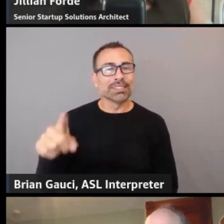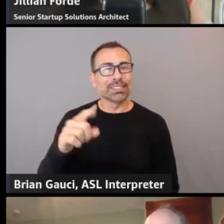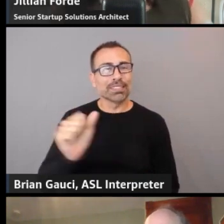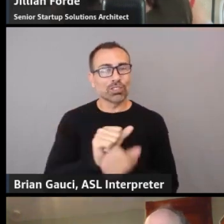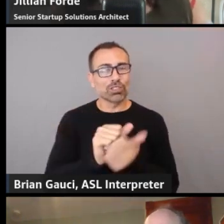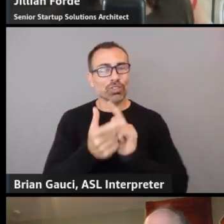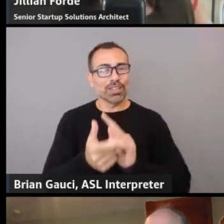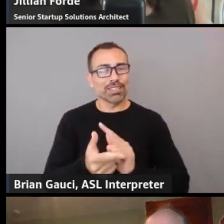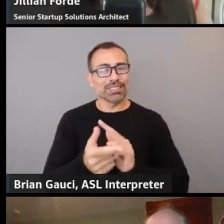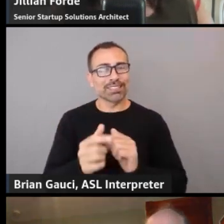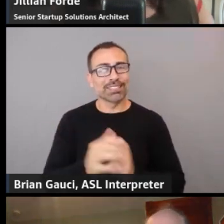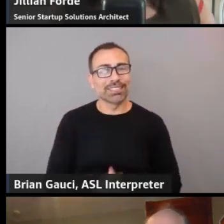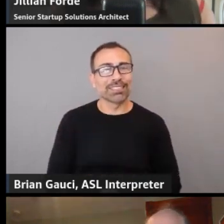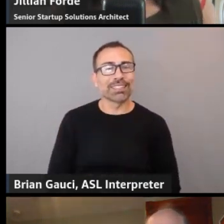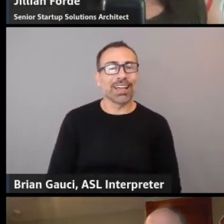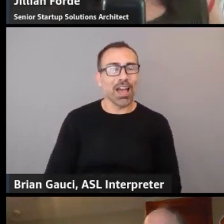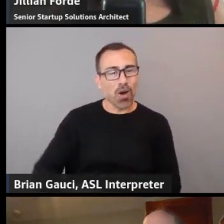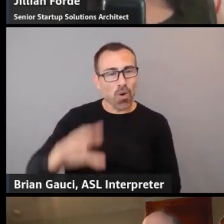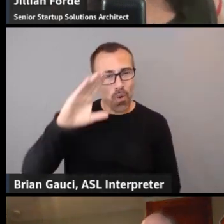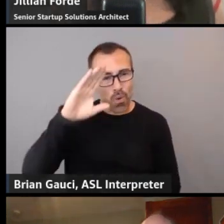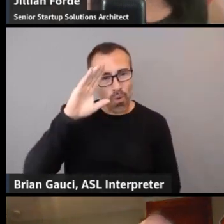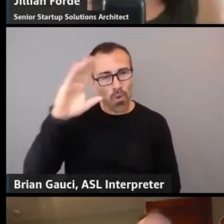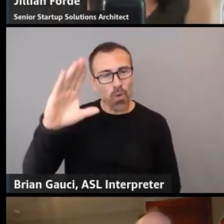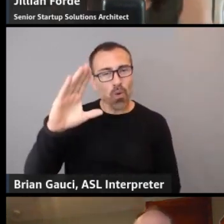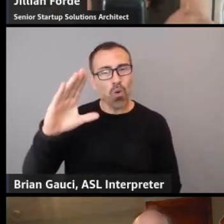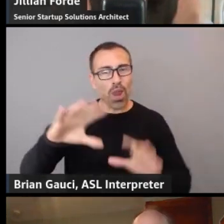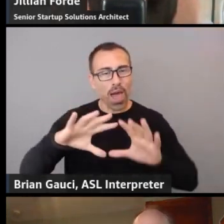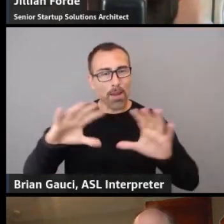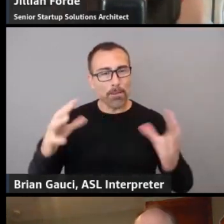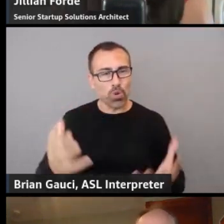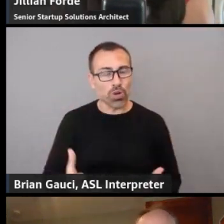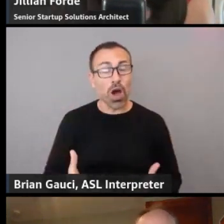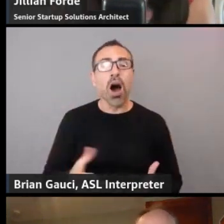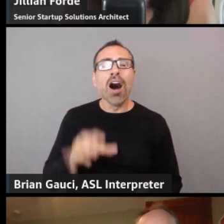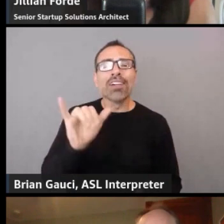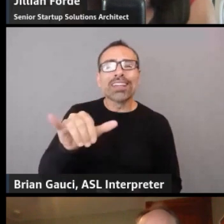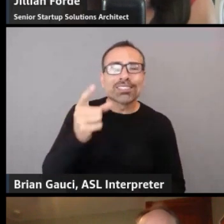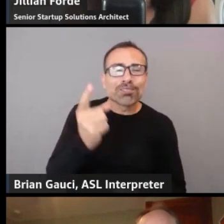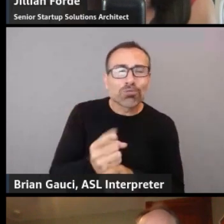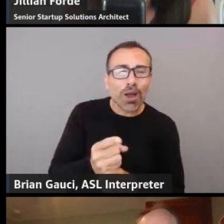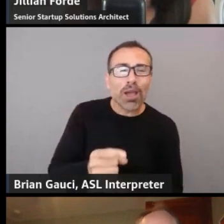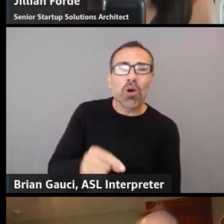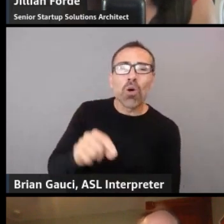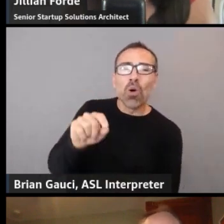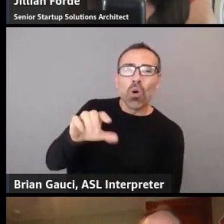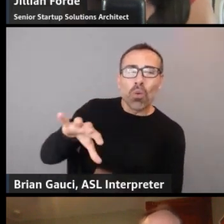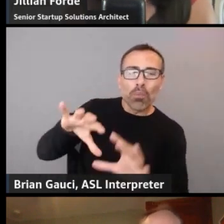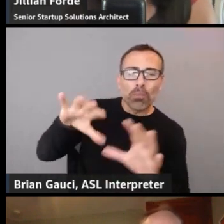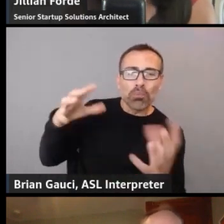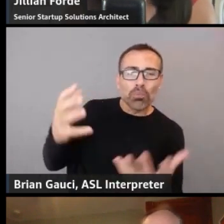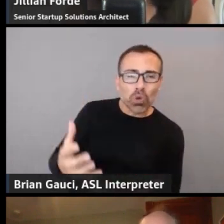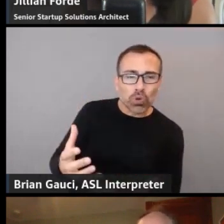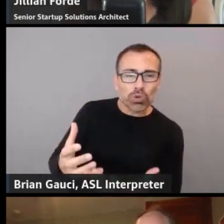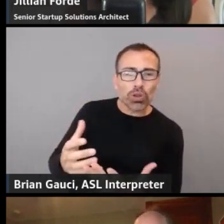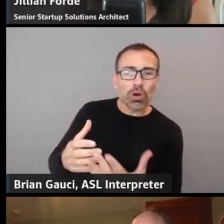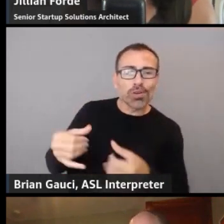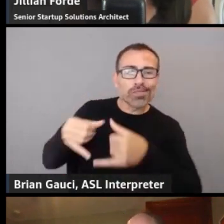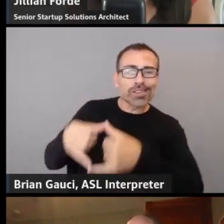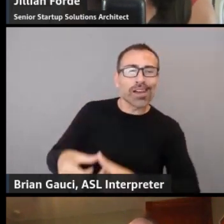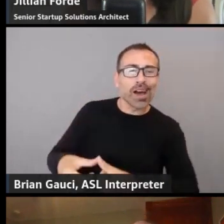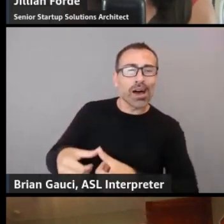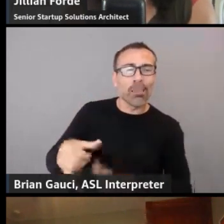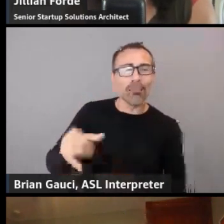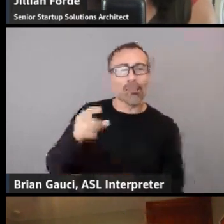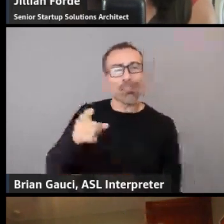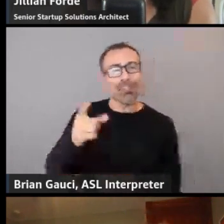you know that? World Cup? Duh. There we go. Did you notice how fast that was? By the way, I mean it is a real-time service, and